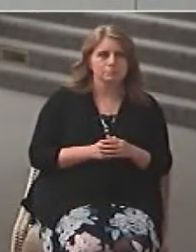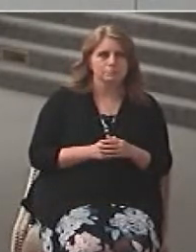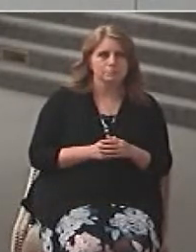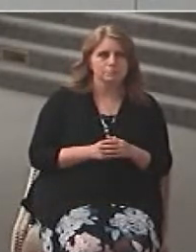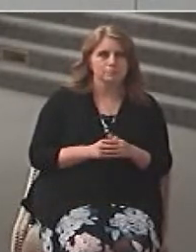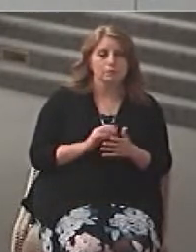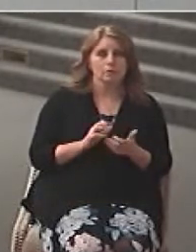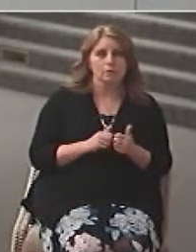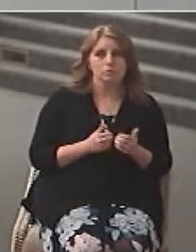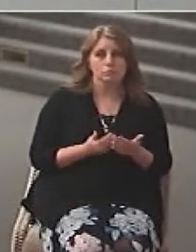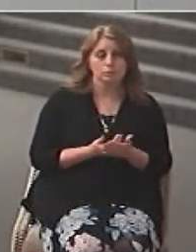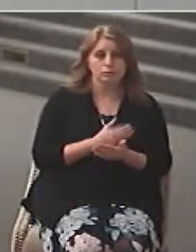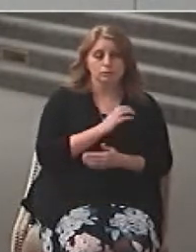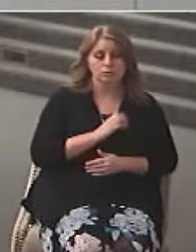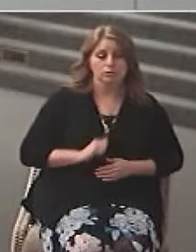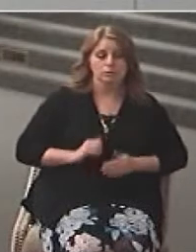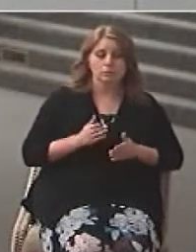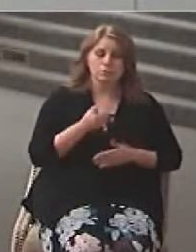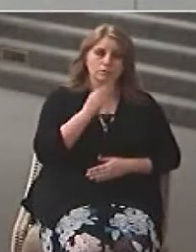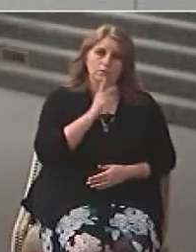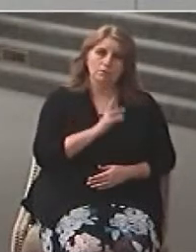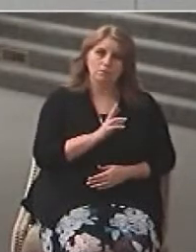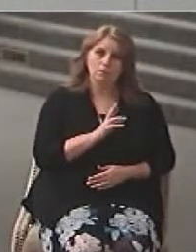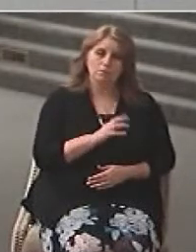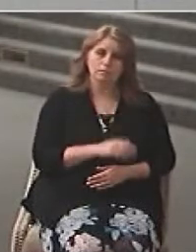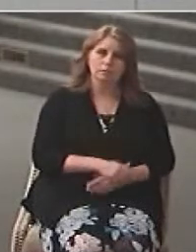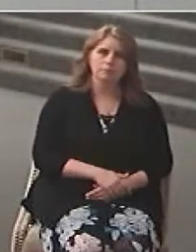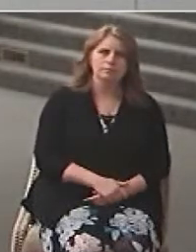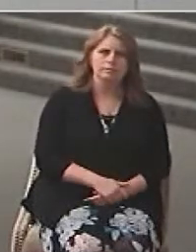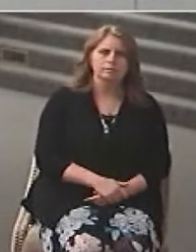how new of a Christian you are